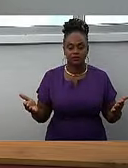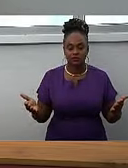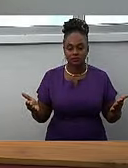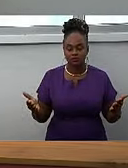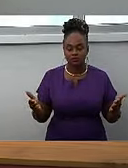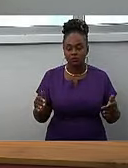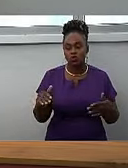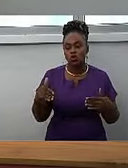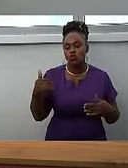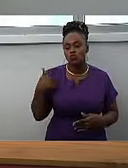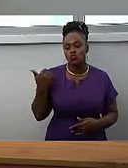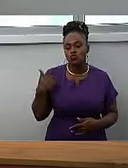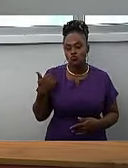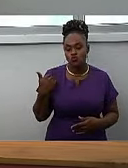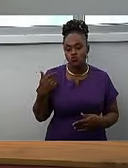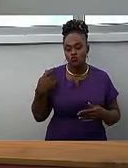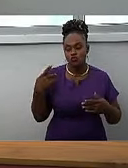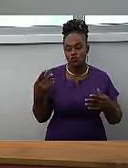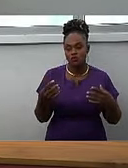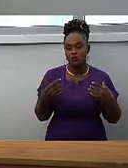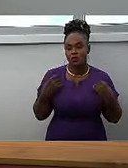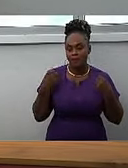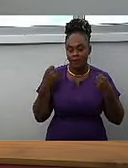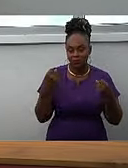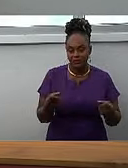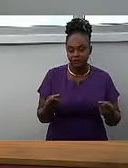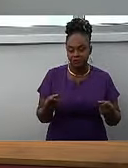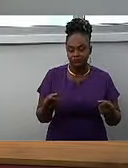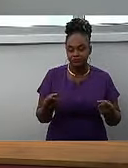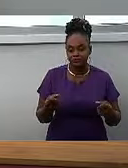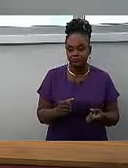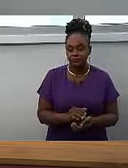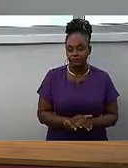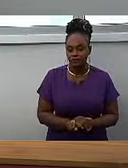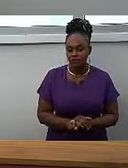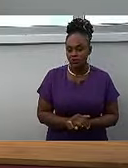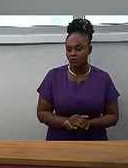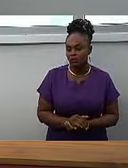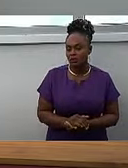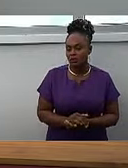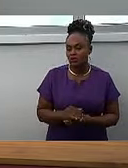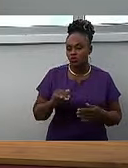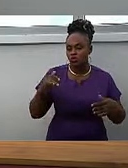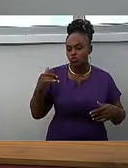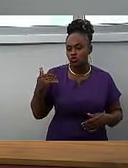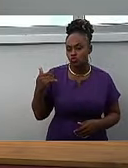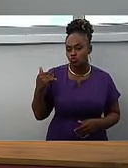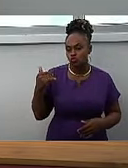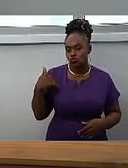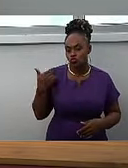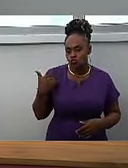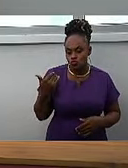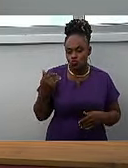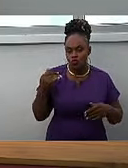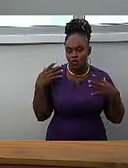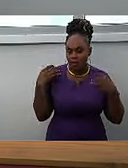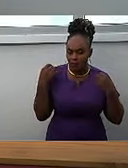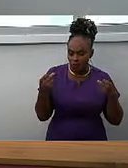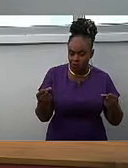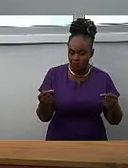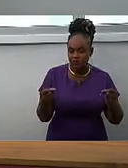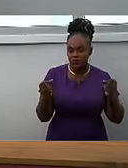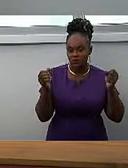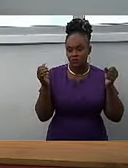empowerment. Madam President, Mr. Speaker, youth empowerment is a top priority of my government for many